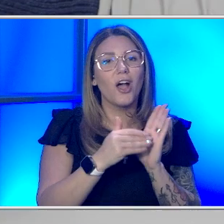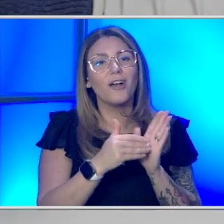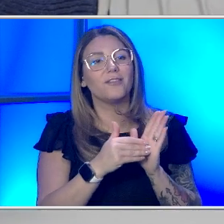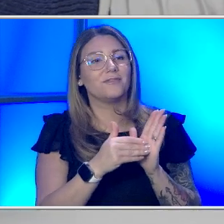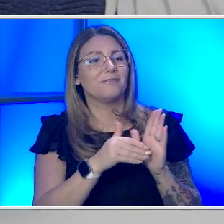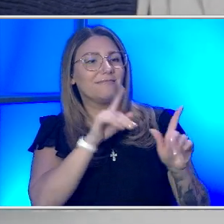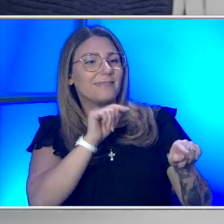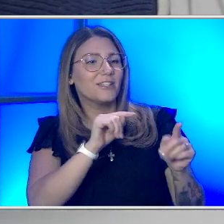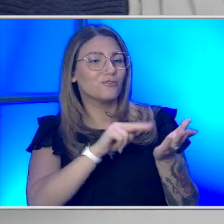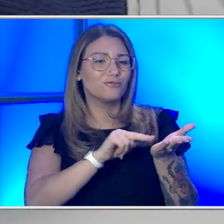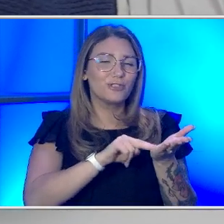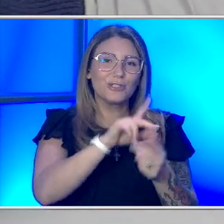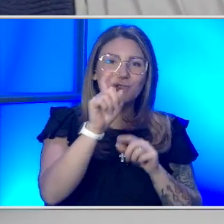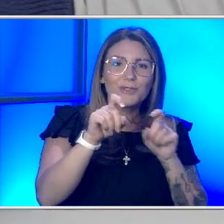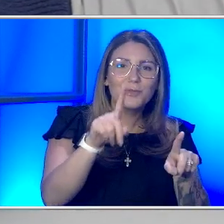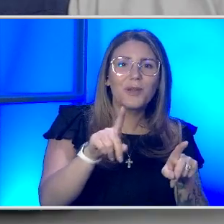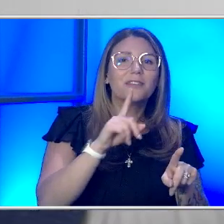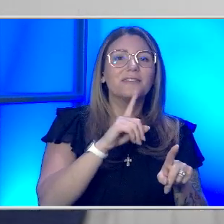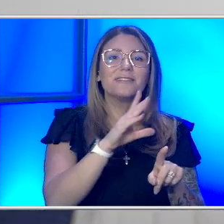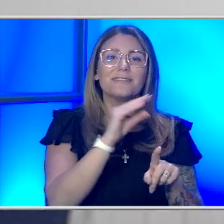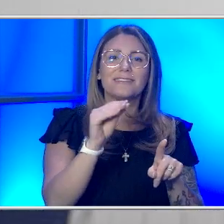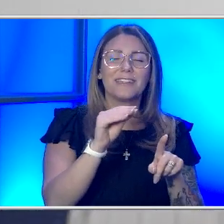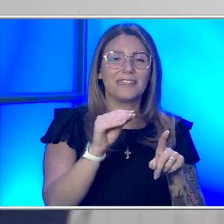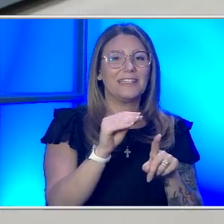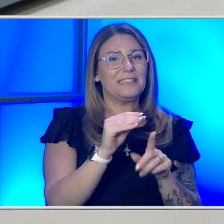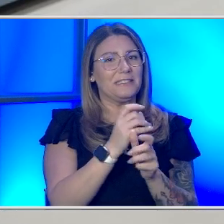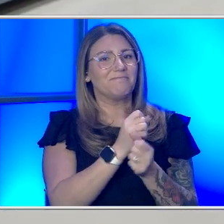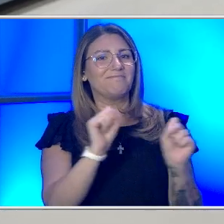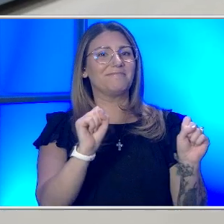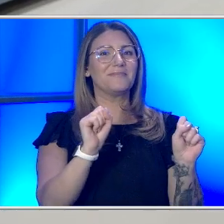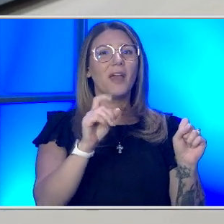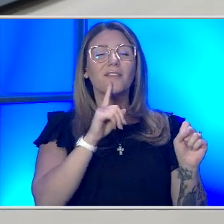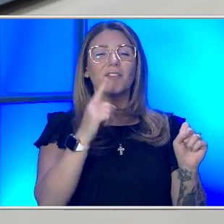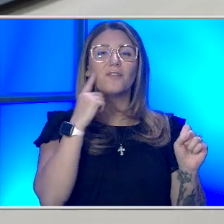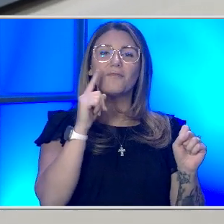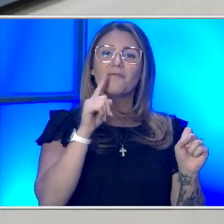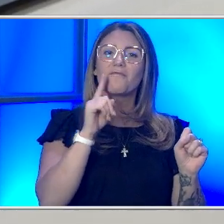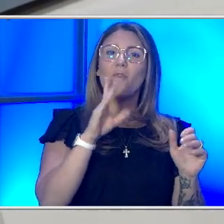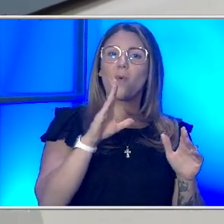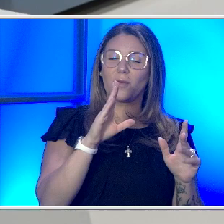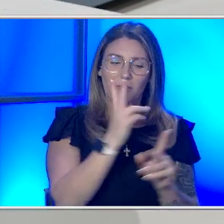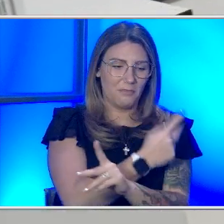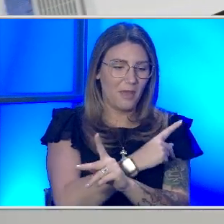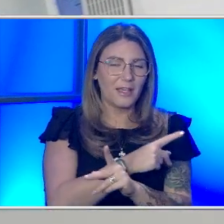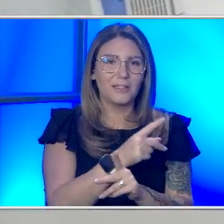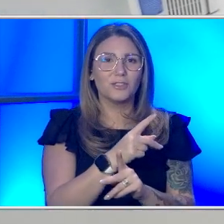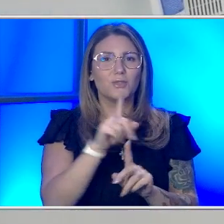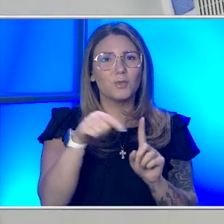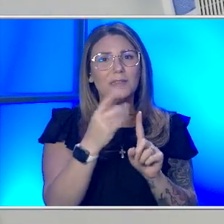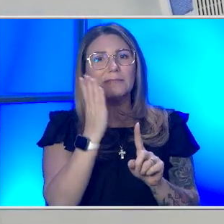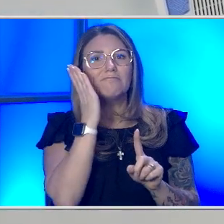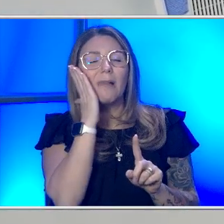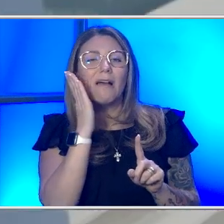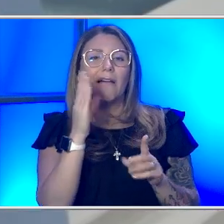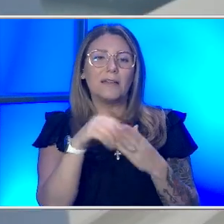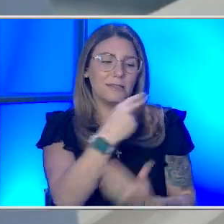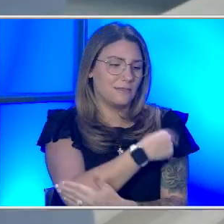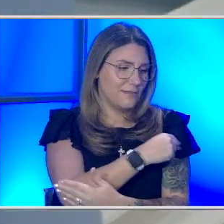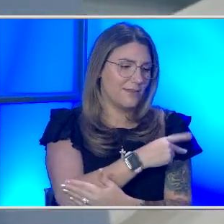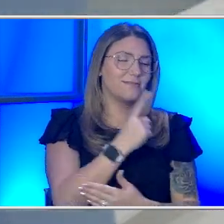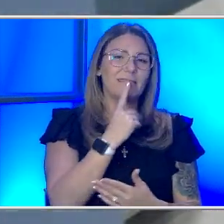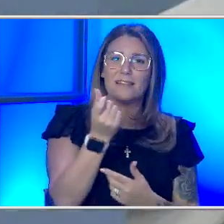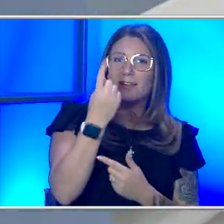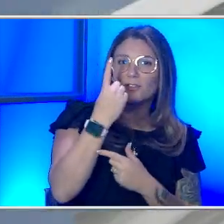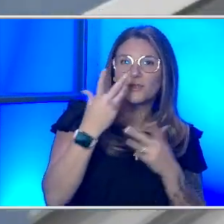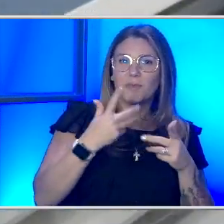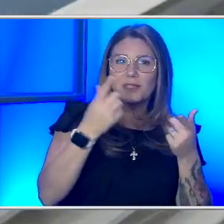ensure safe blood administration at the bedside, and support blood bank and help them kind of understand what's happening at the bedside, but then also